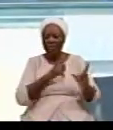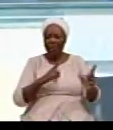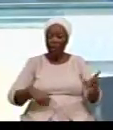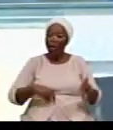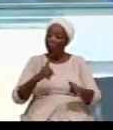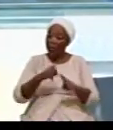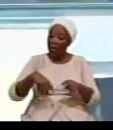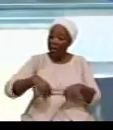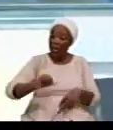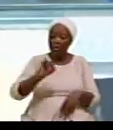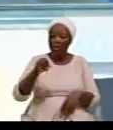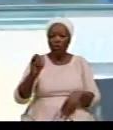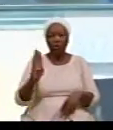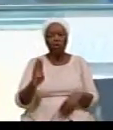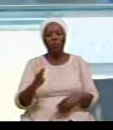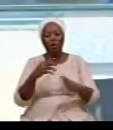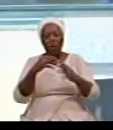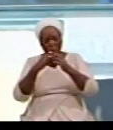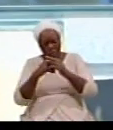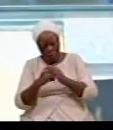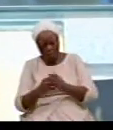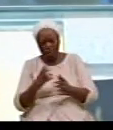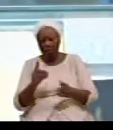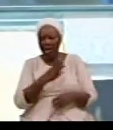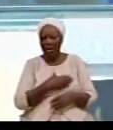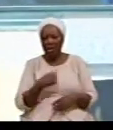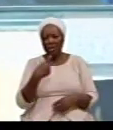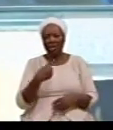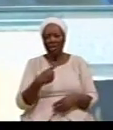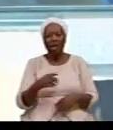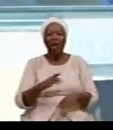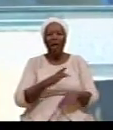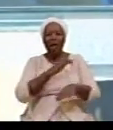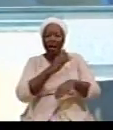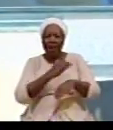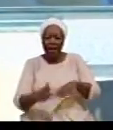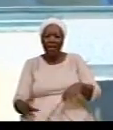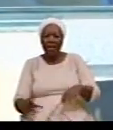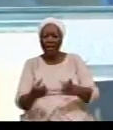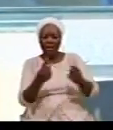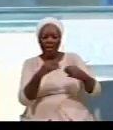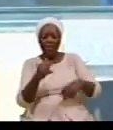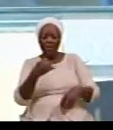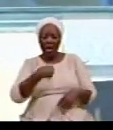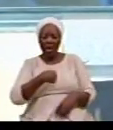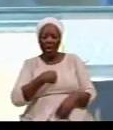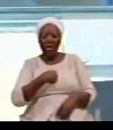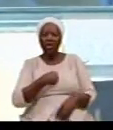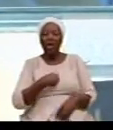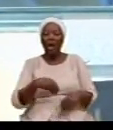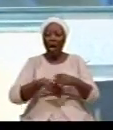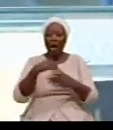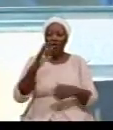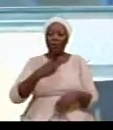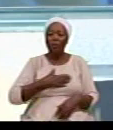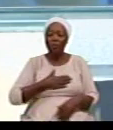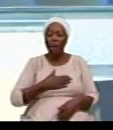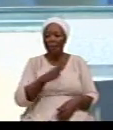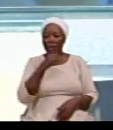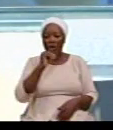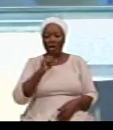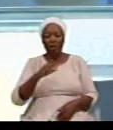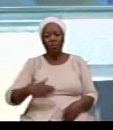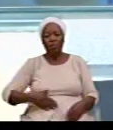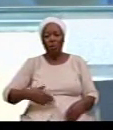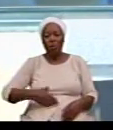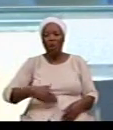worshipped and said, naked came I out of my mother's womb, and naked